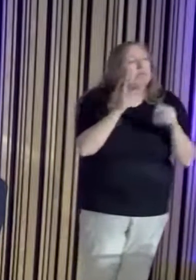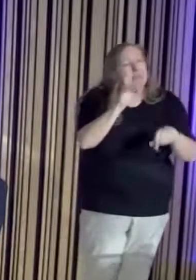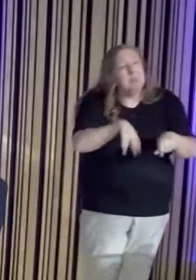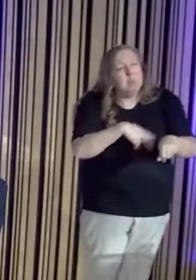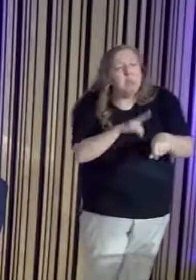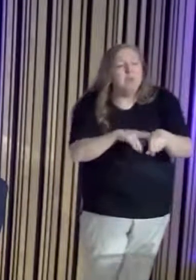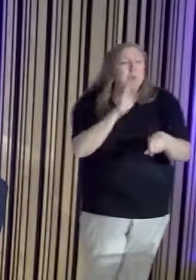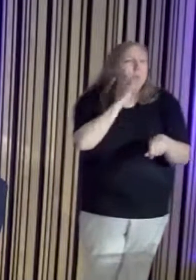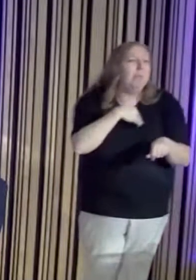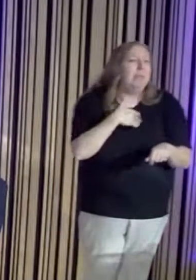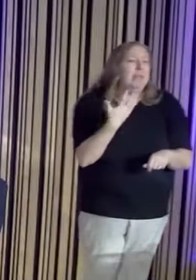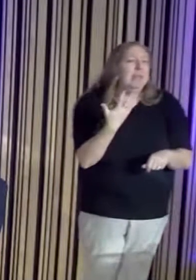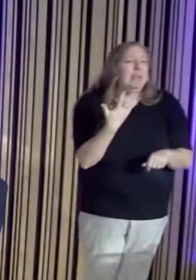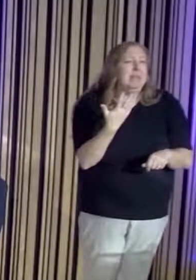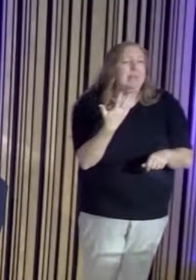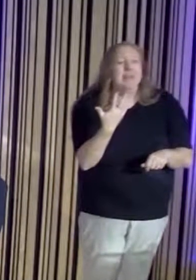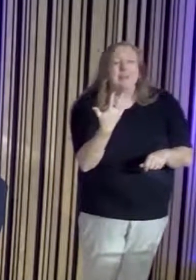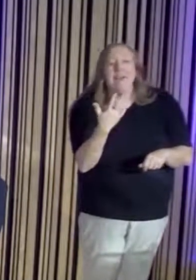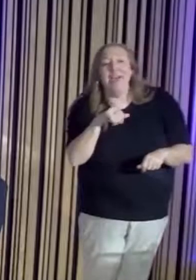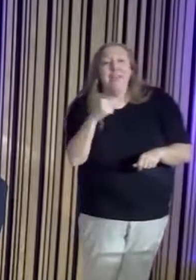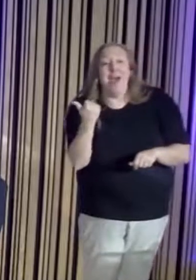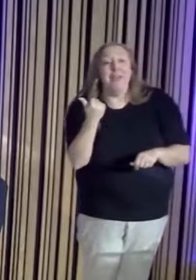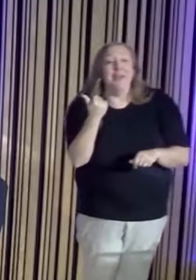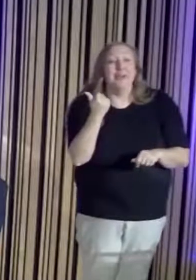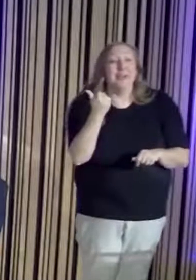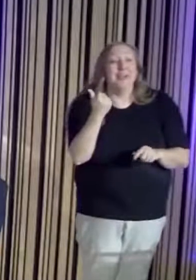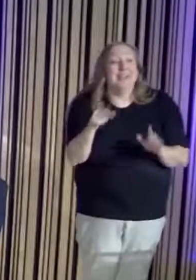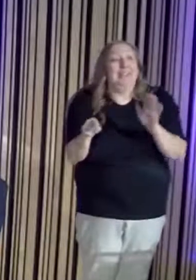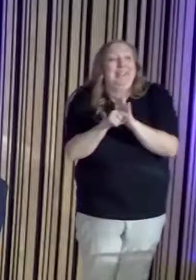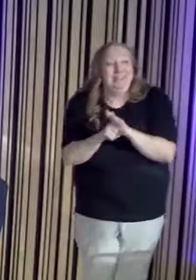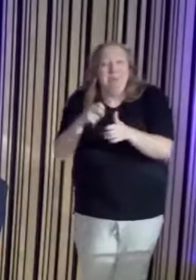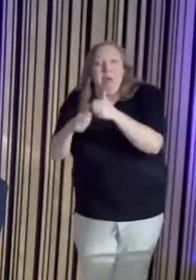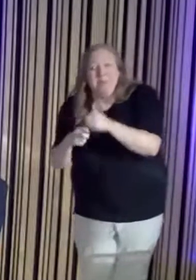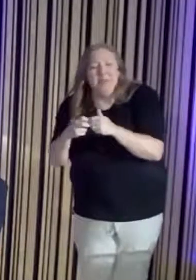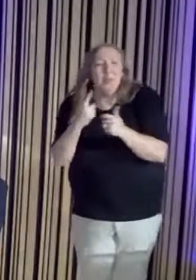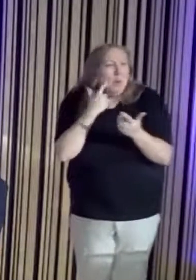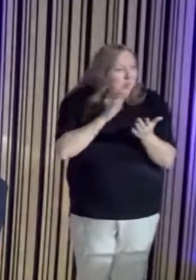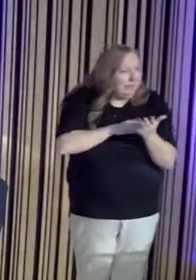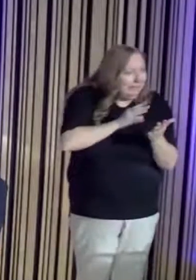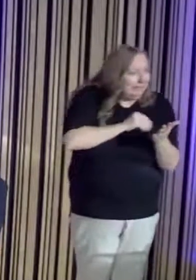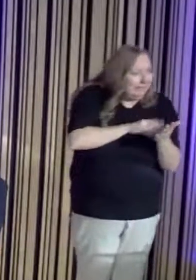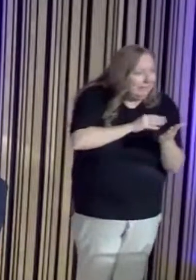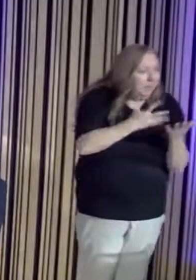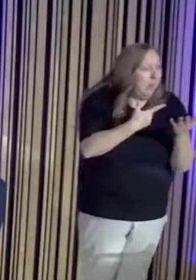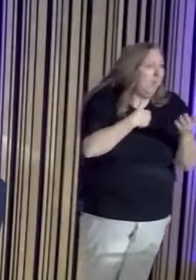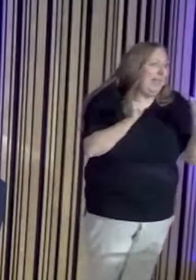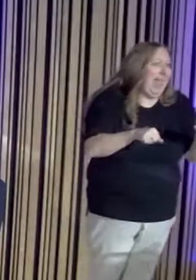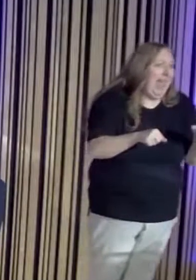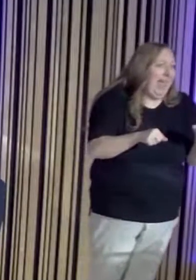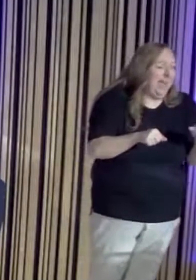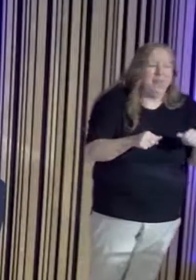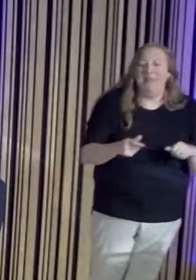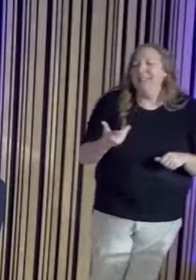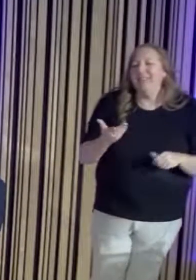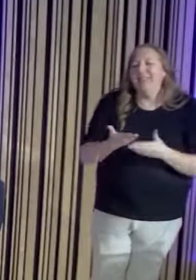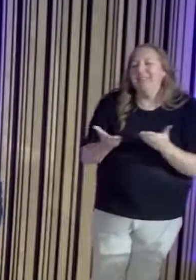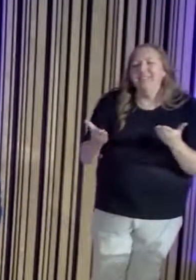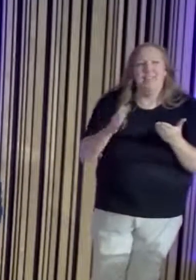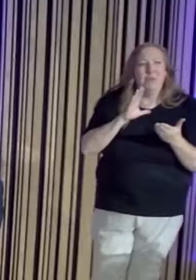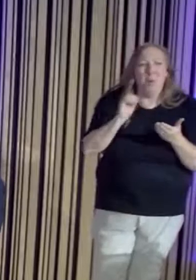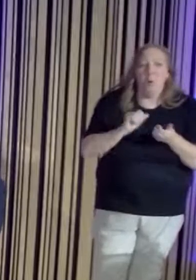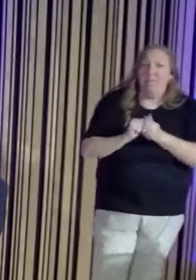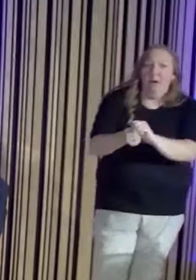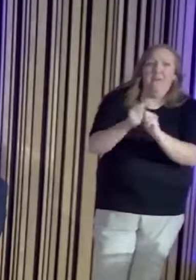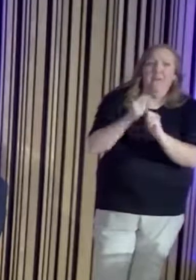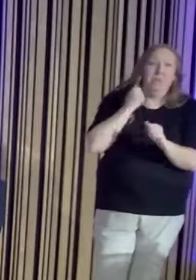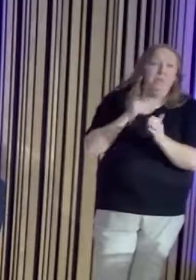5 other methane forms that are going to be a problem. And so we want to learn about what we can before you do the big. I mean, these things have co-evolved for billions of years,